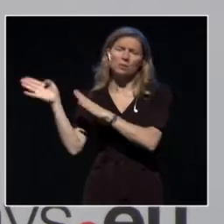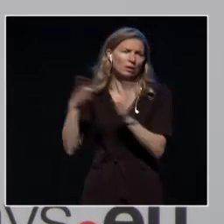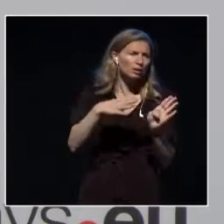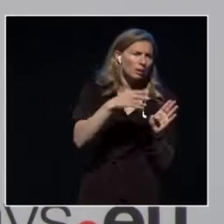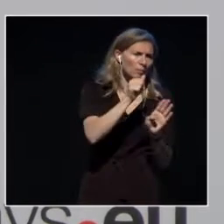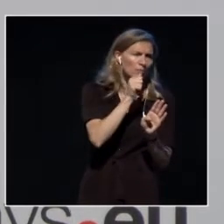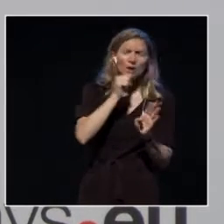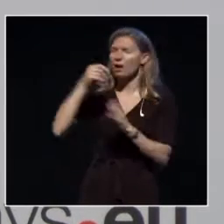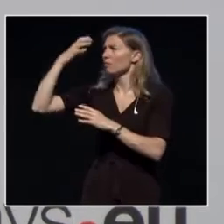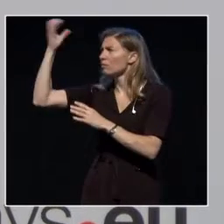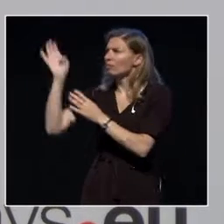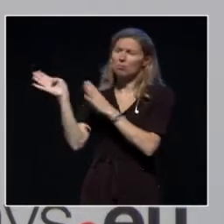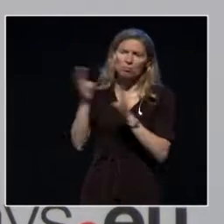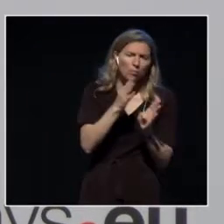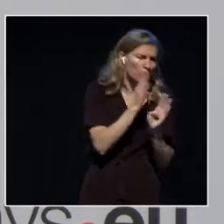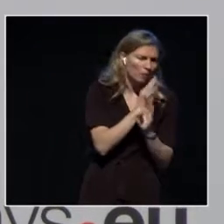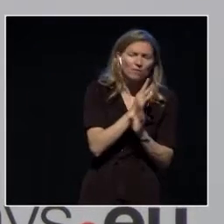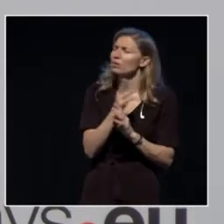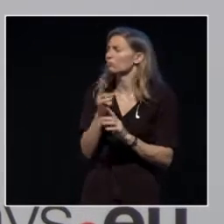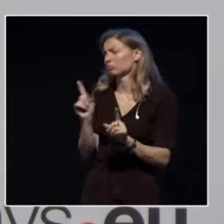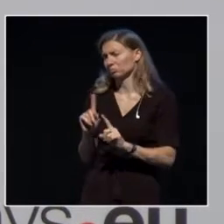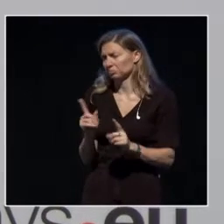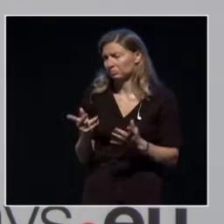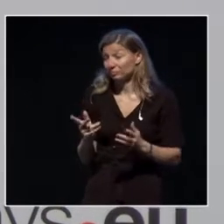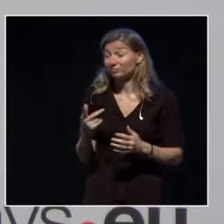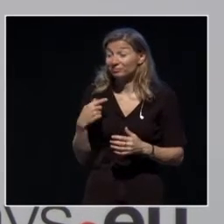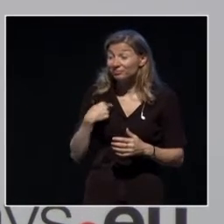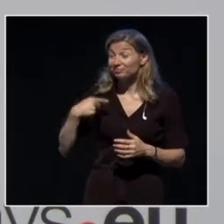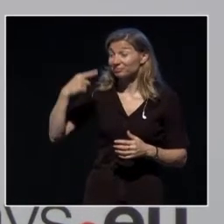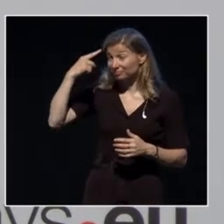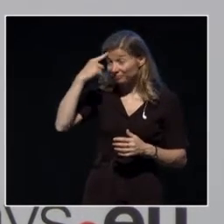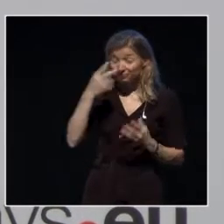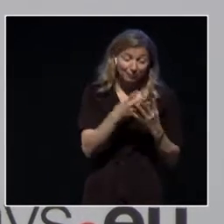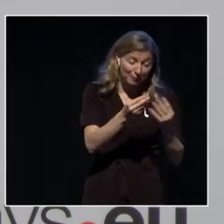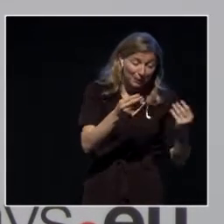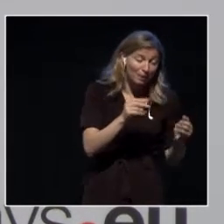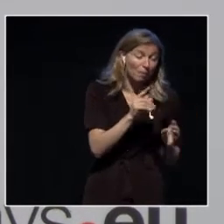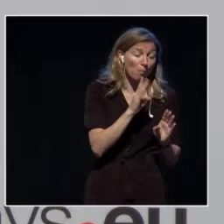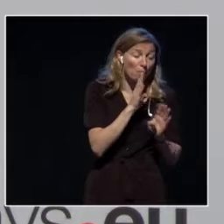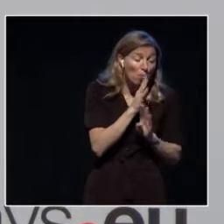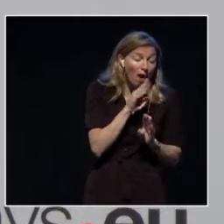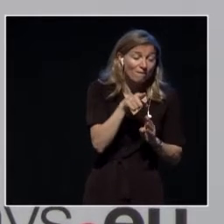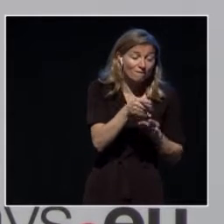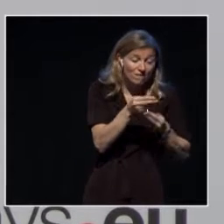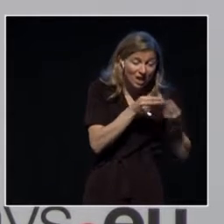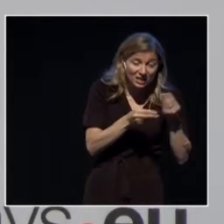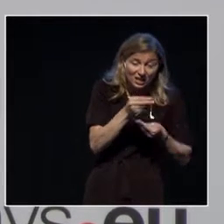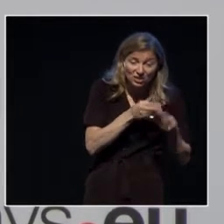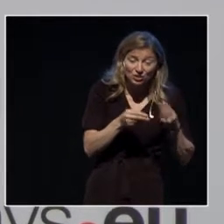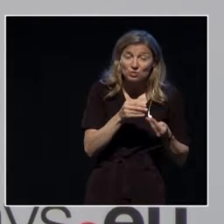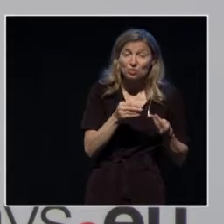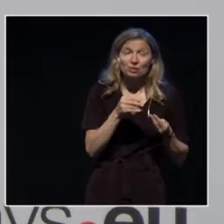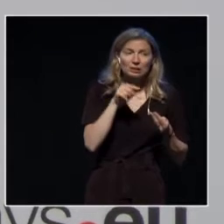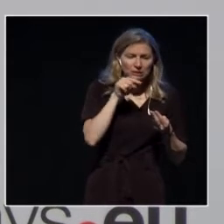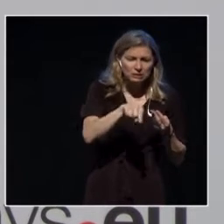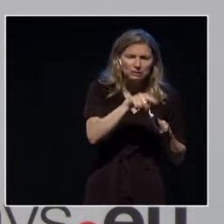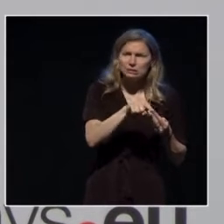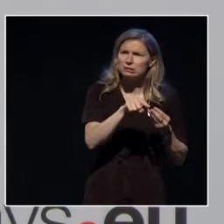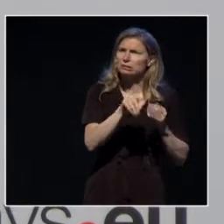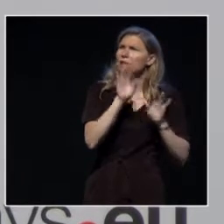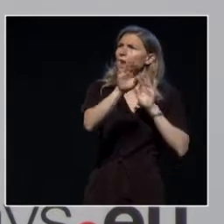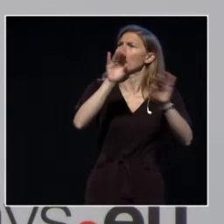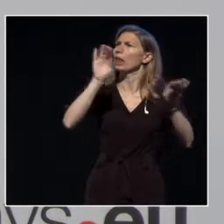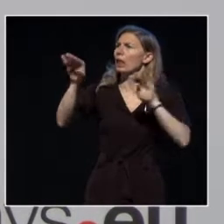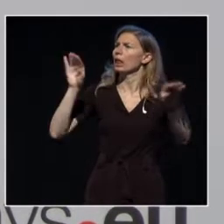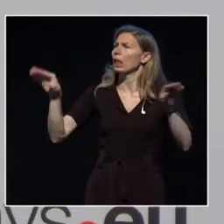rhetoric is coming from private financial markets that don't really pay too much attention about poor